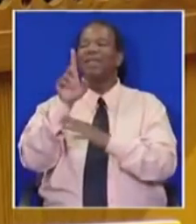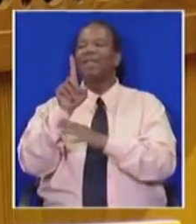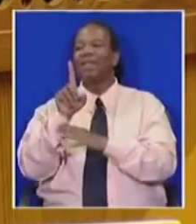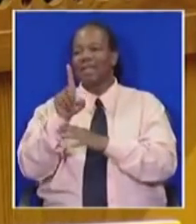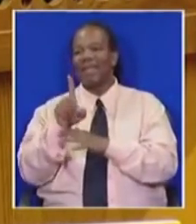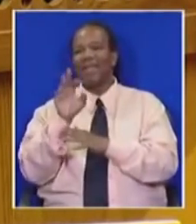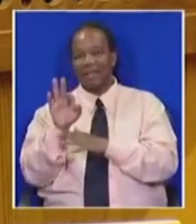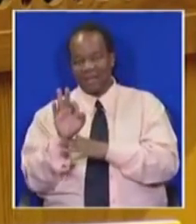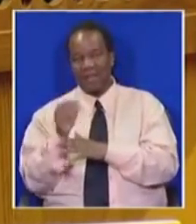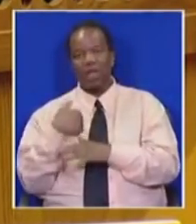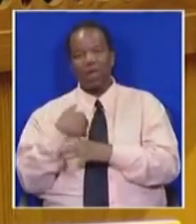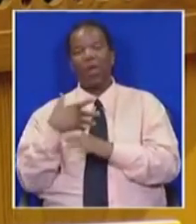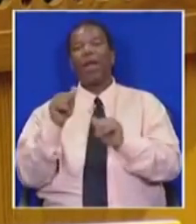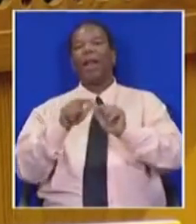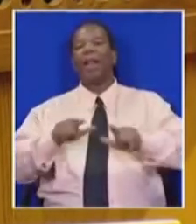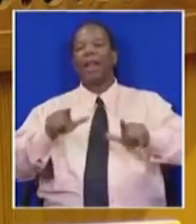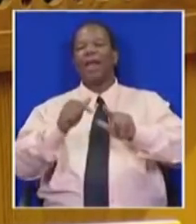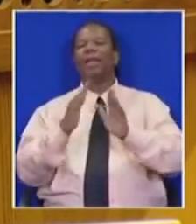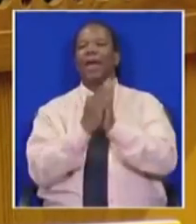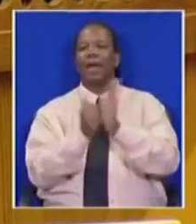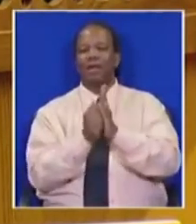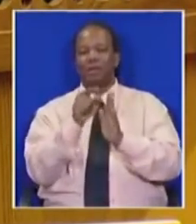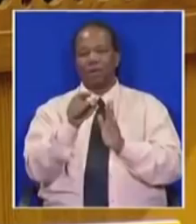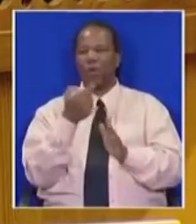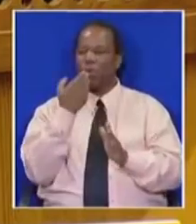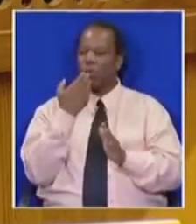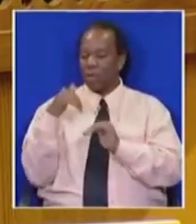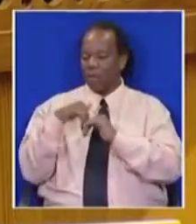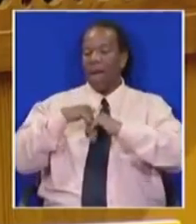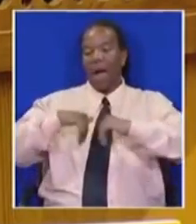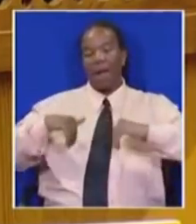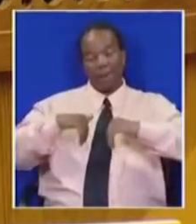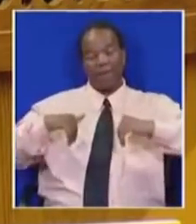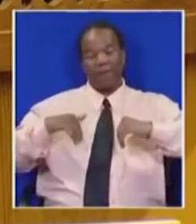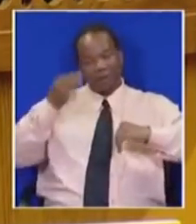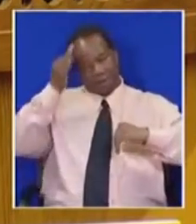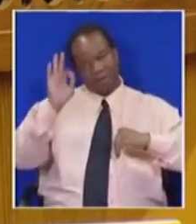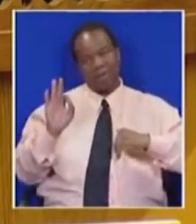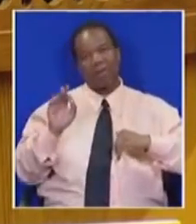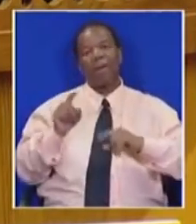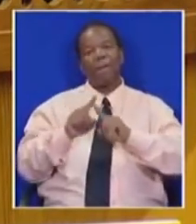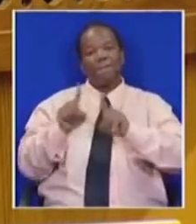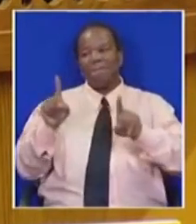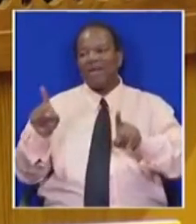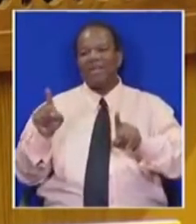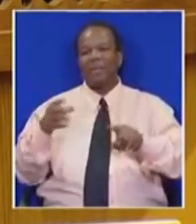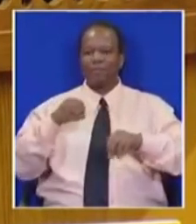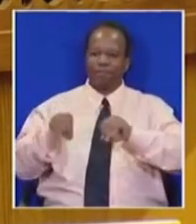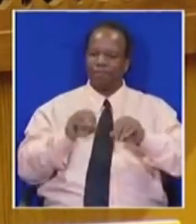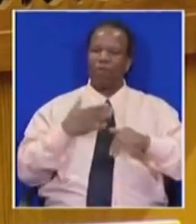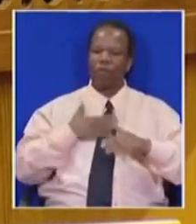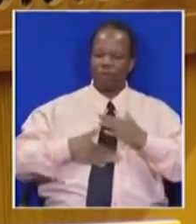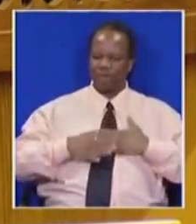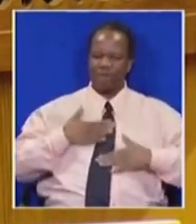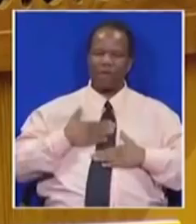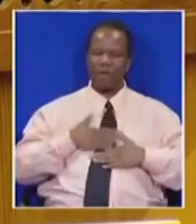1913 Native Land Act was apartheid's original sin. Its consequences are still felt in our society today, and make